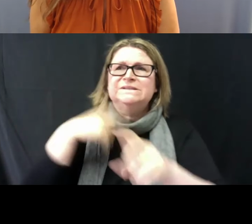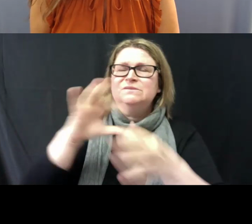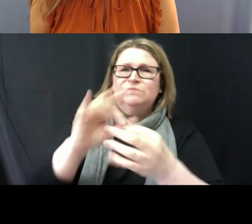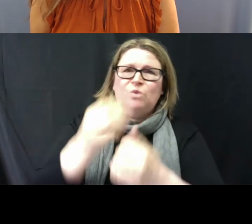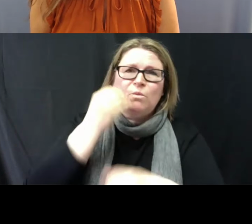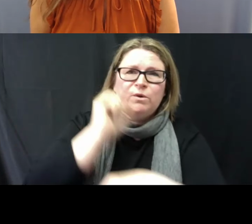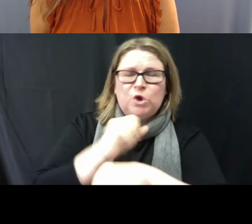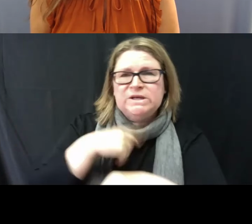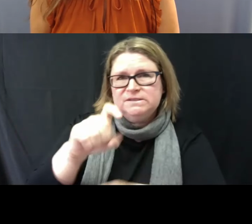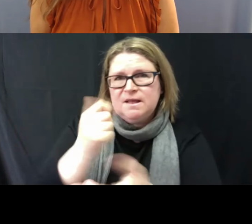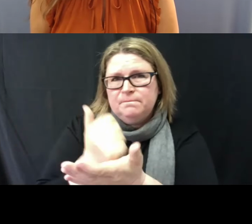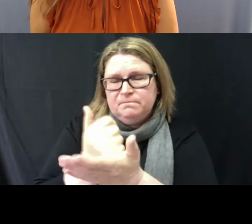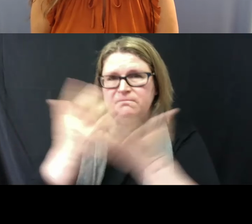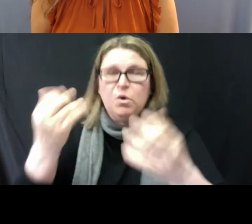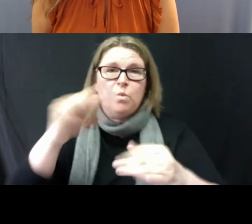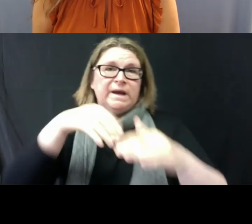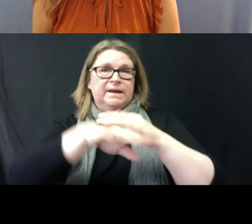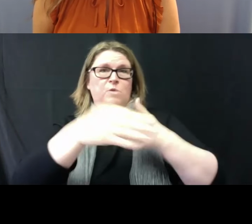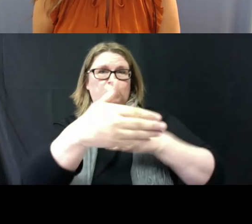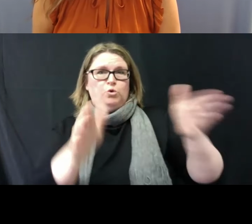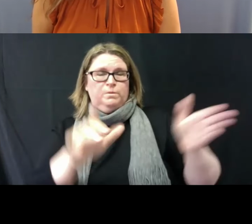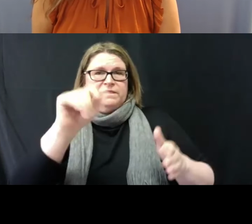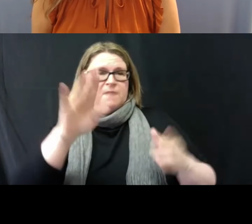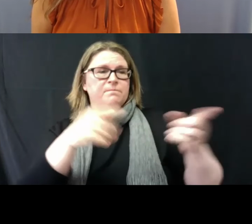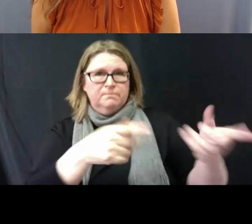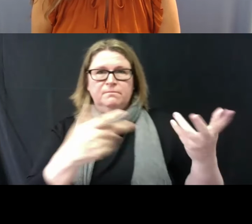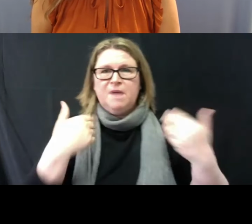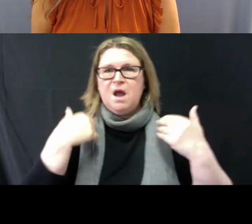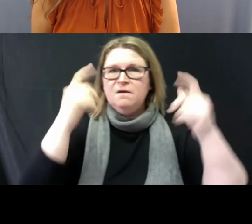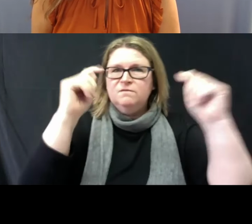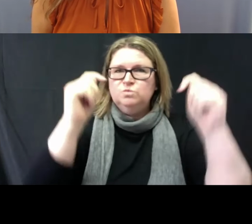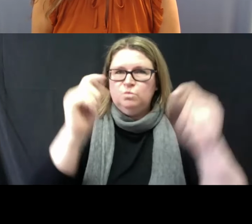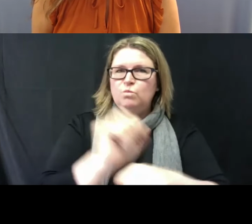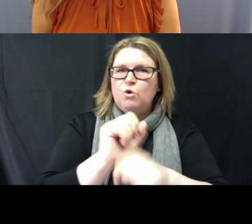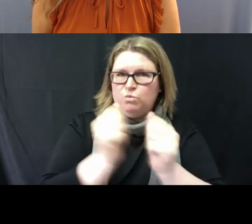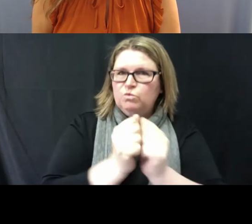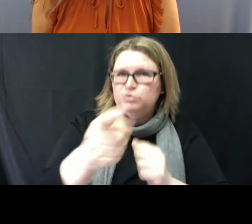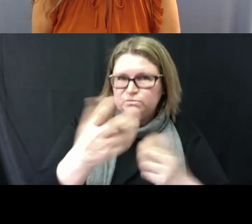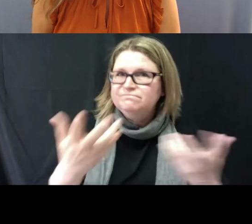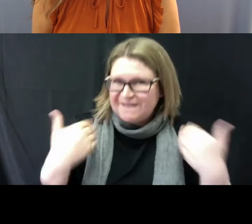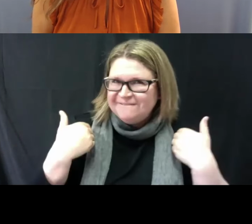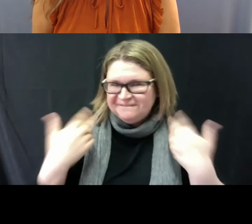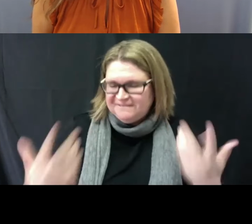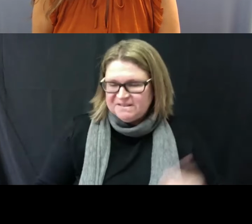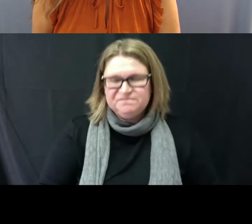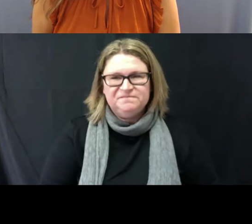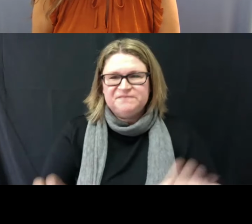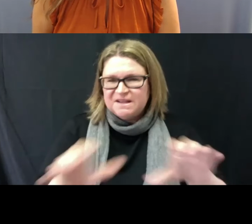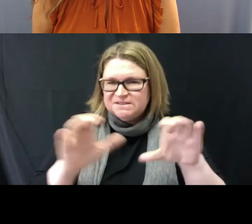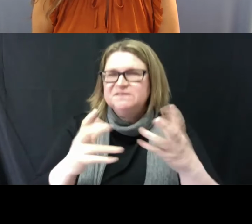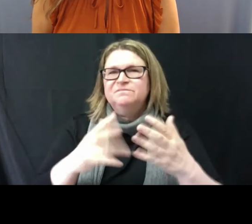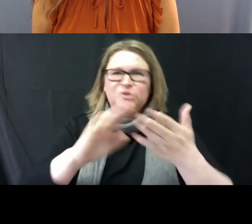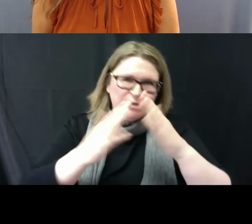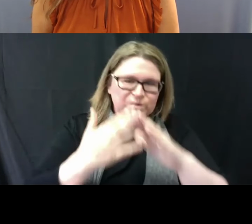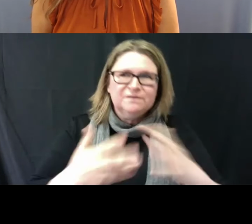it's through Zoom, but it's kind of a lab. And it can also be inside the classroom where you can work with